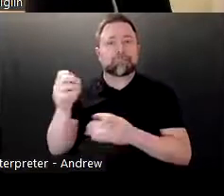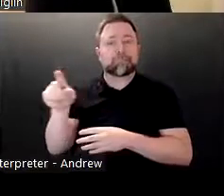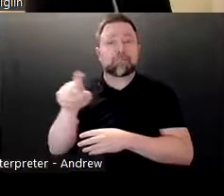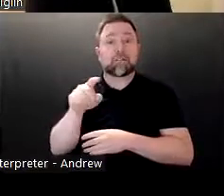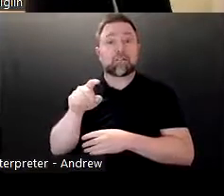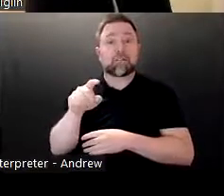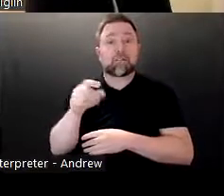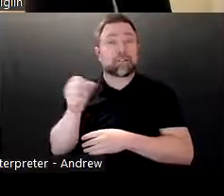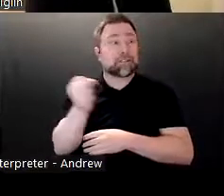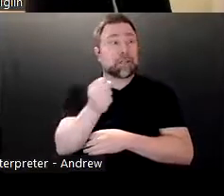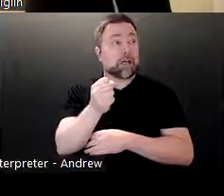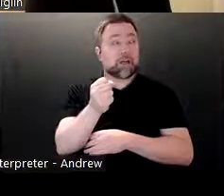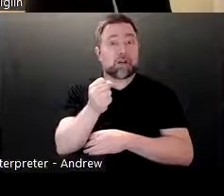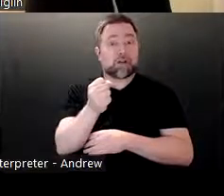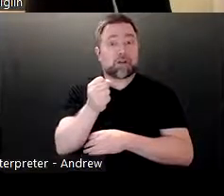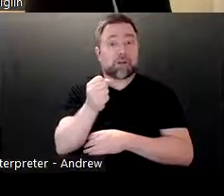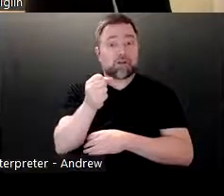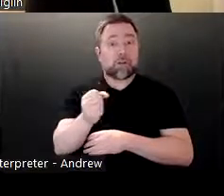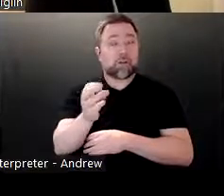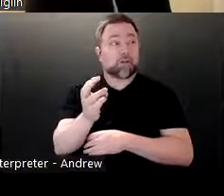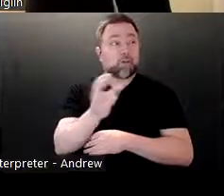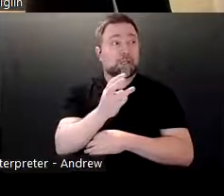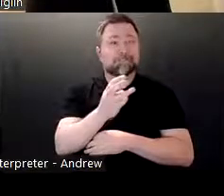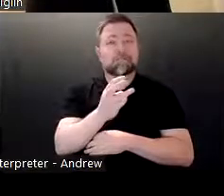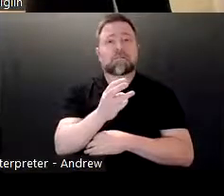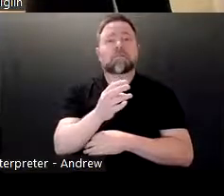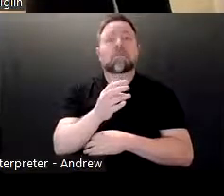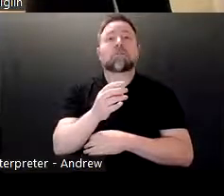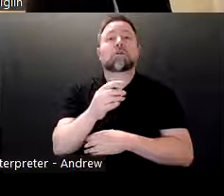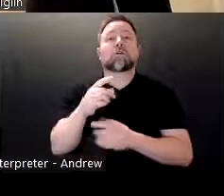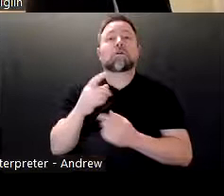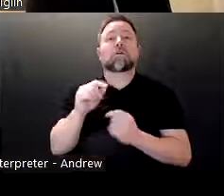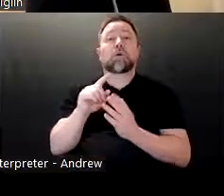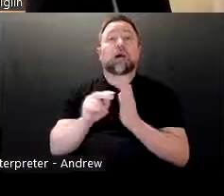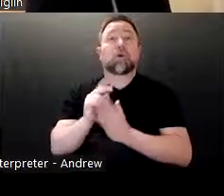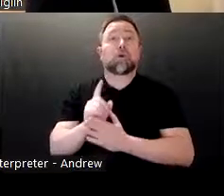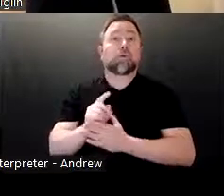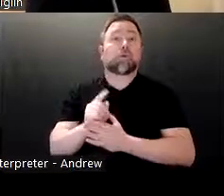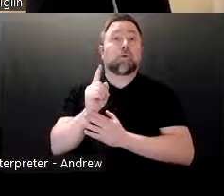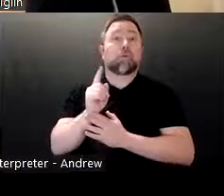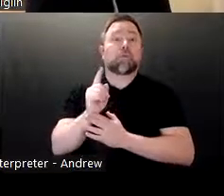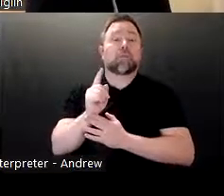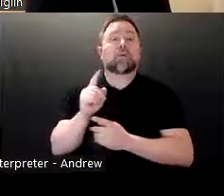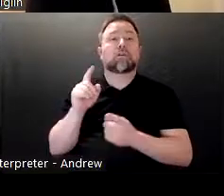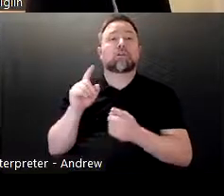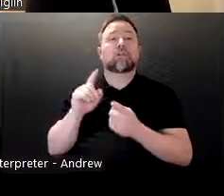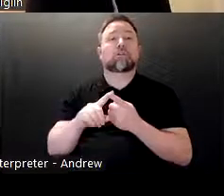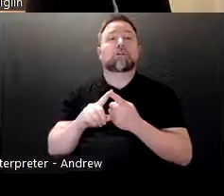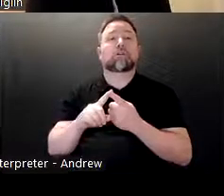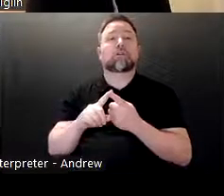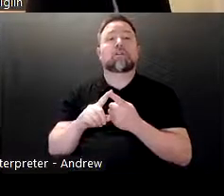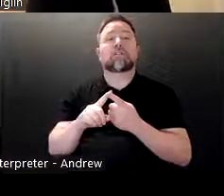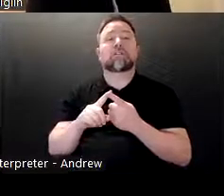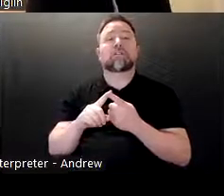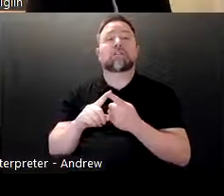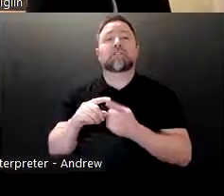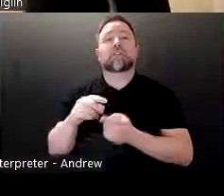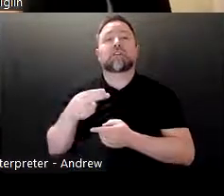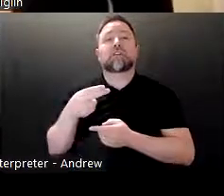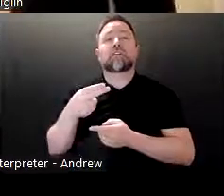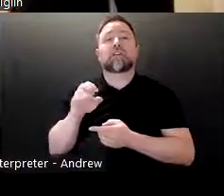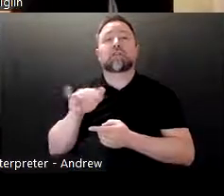traveling south or west from the Esherick Museum, set off an hour north to the tiled extravaganza that is Henry